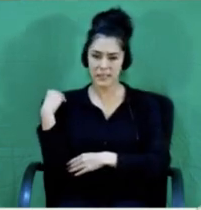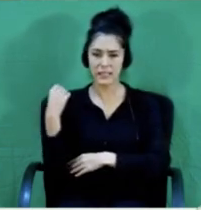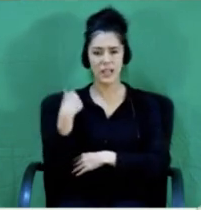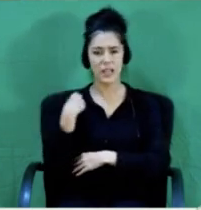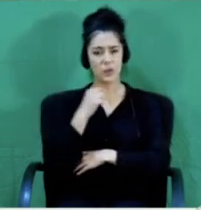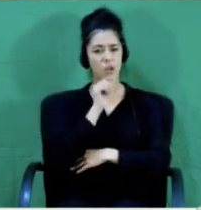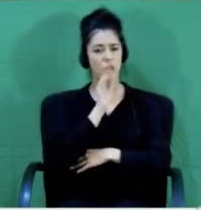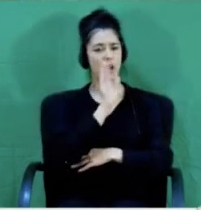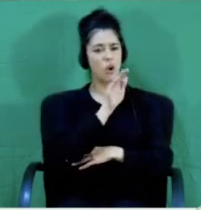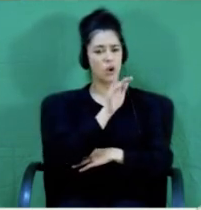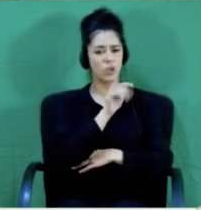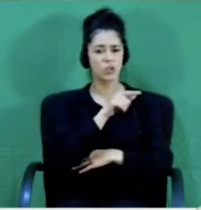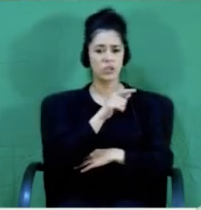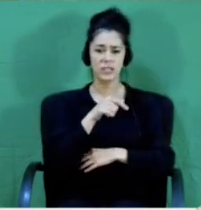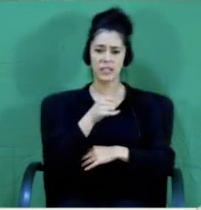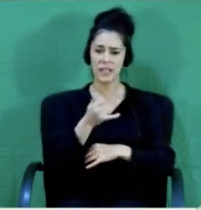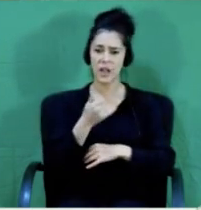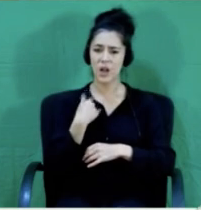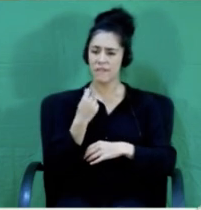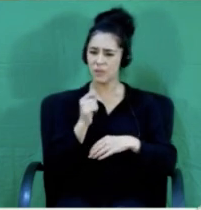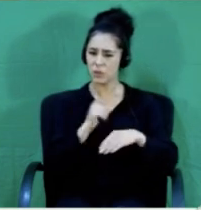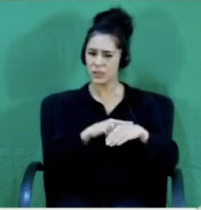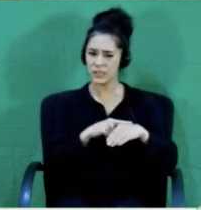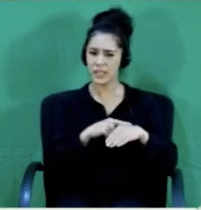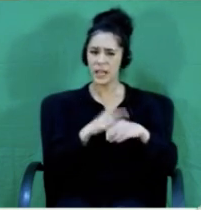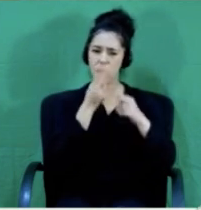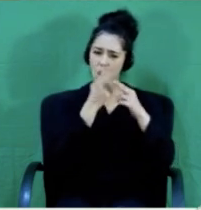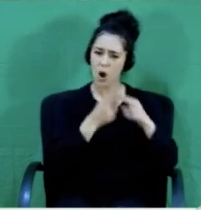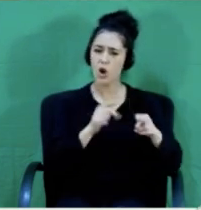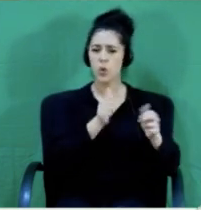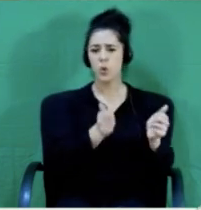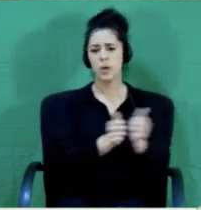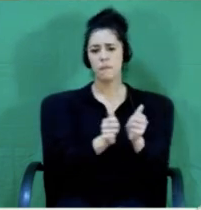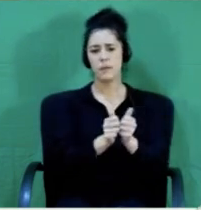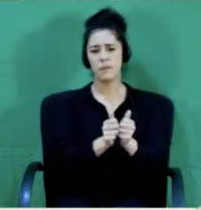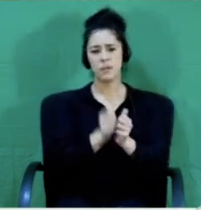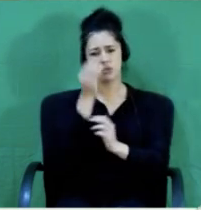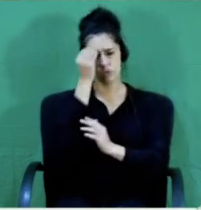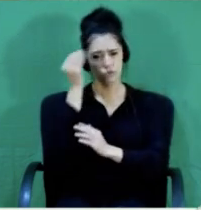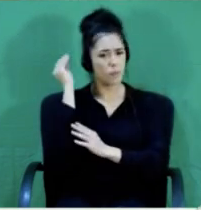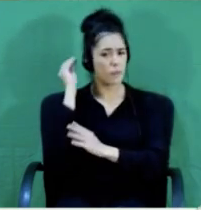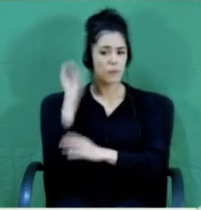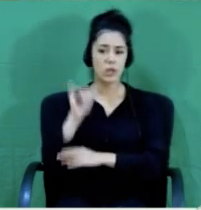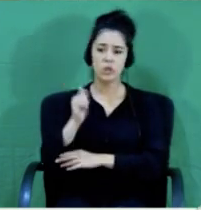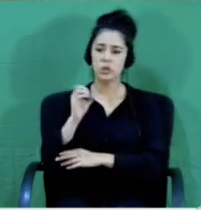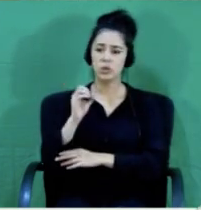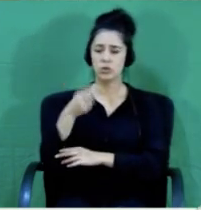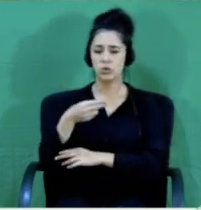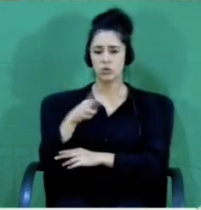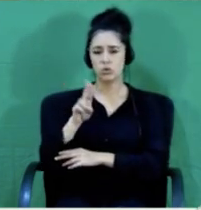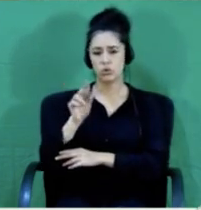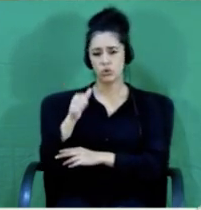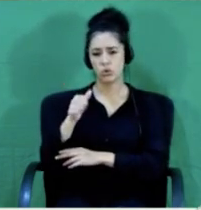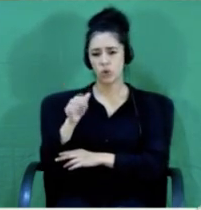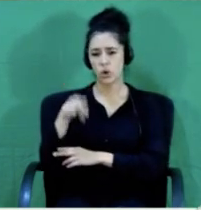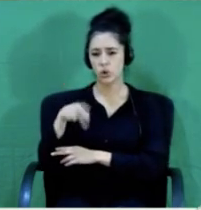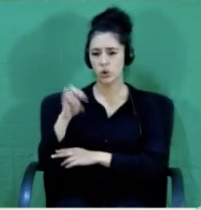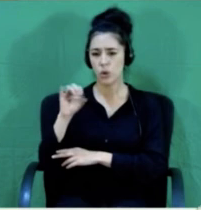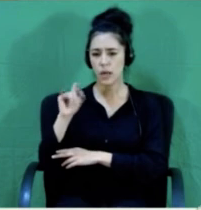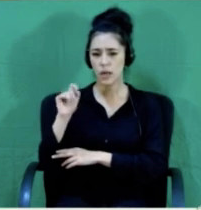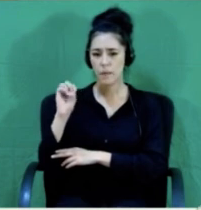to implore you in these few seconds that I have to honour your commitment to remember Joshua Peterson, a school pupil from the area